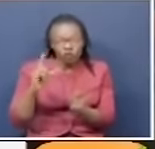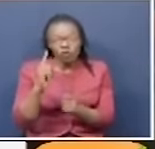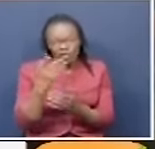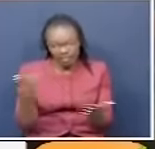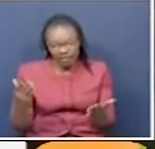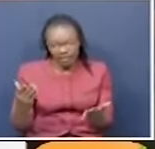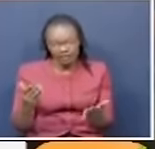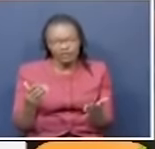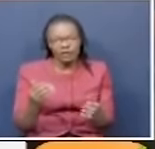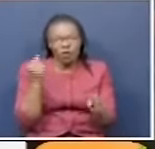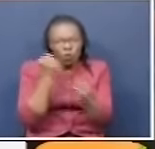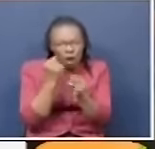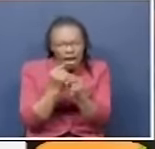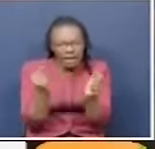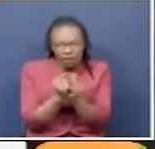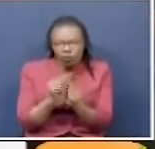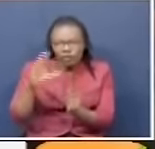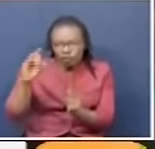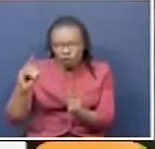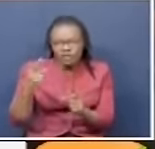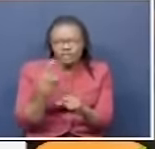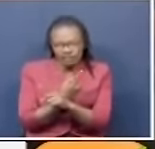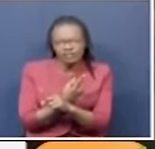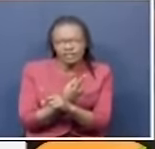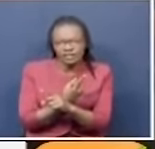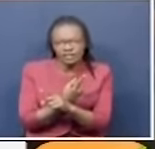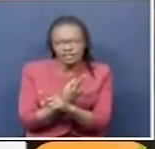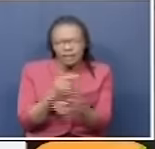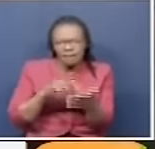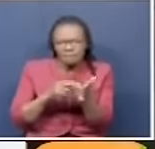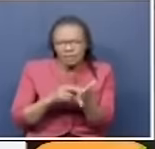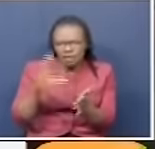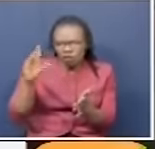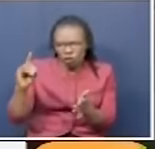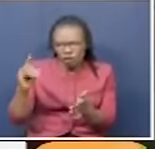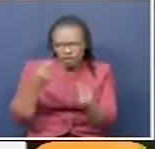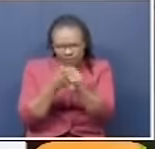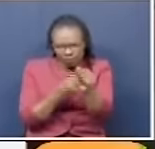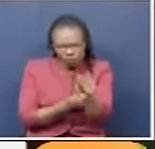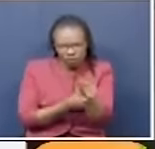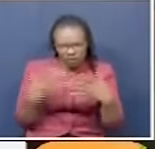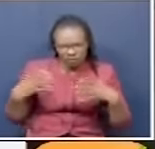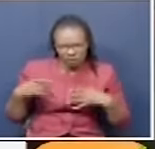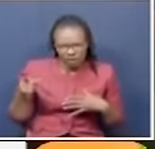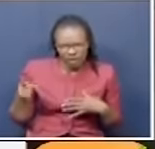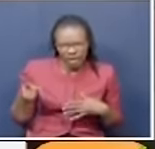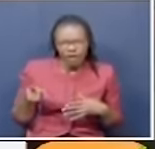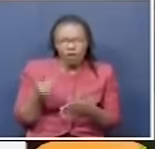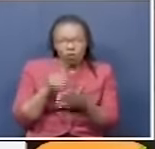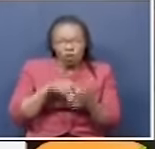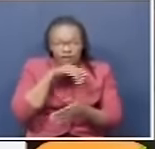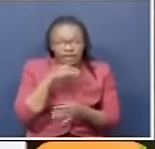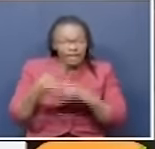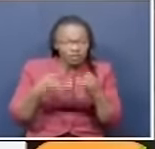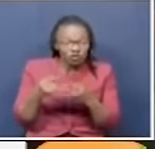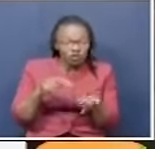need to separate those two. Mm-hmm. And that constituency that CORD commands, the support base that Raila enjoys, was a shared